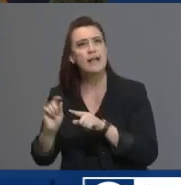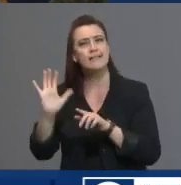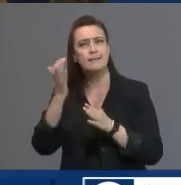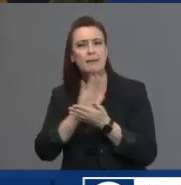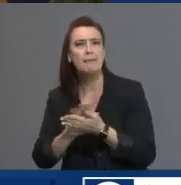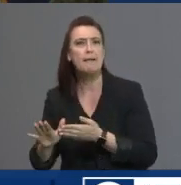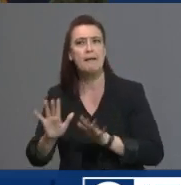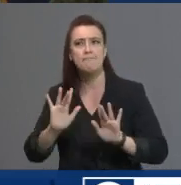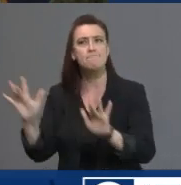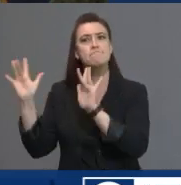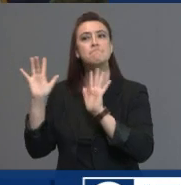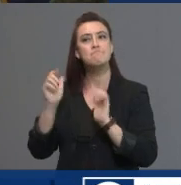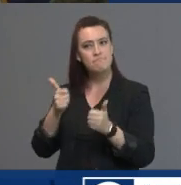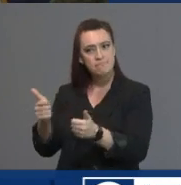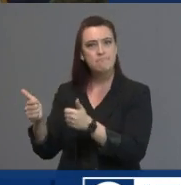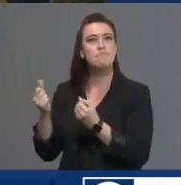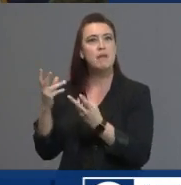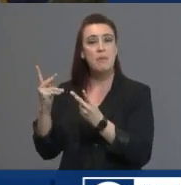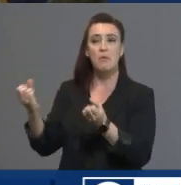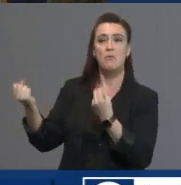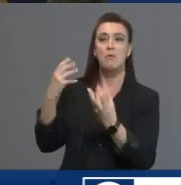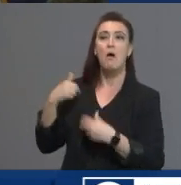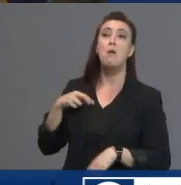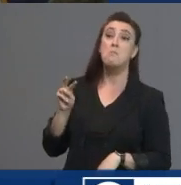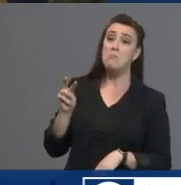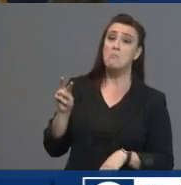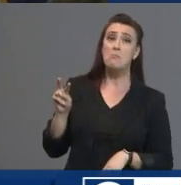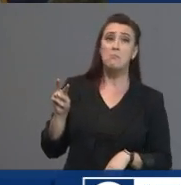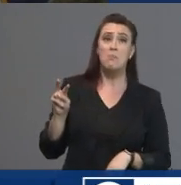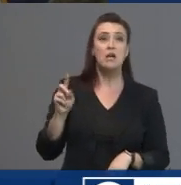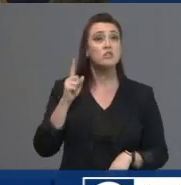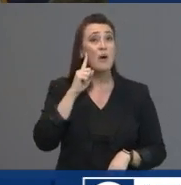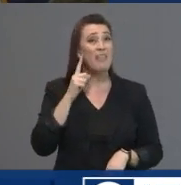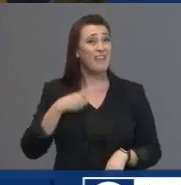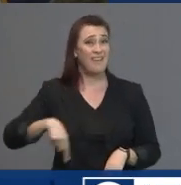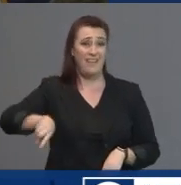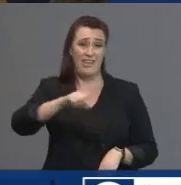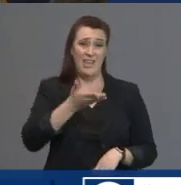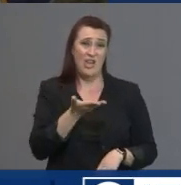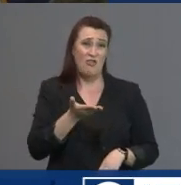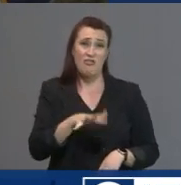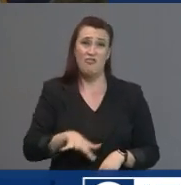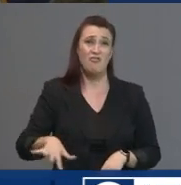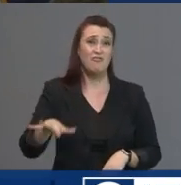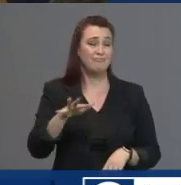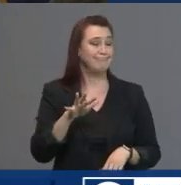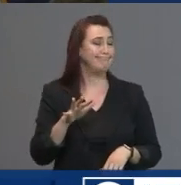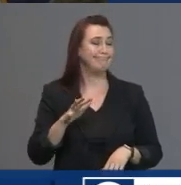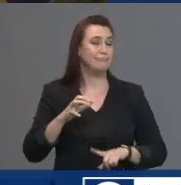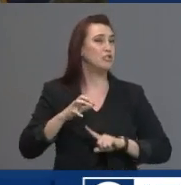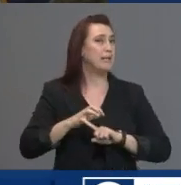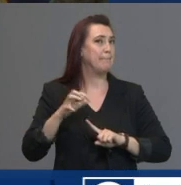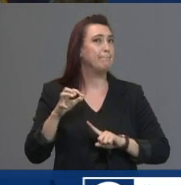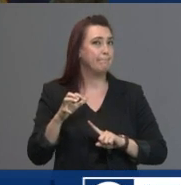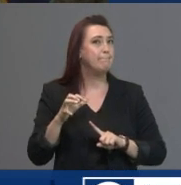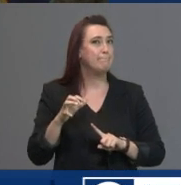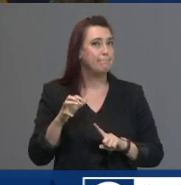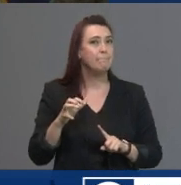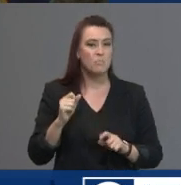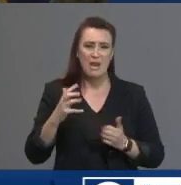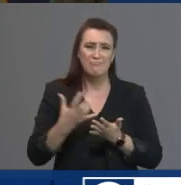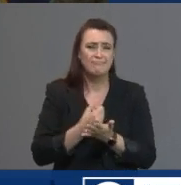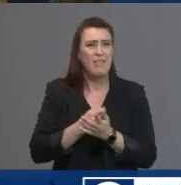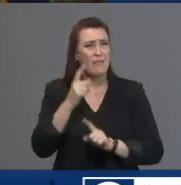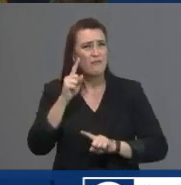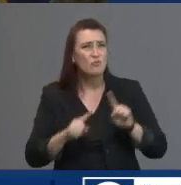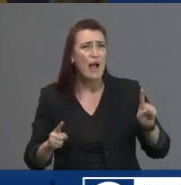the sanitation. I want to I think we've got one of the best places in the country in which to